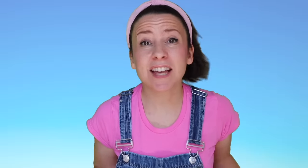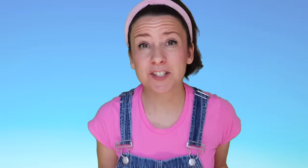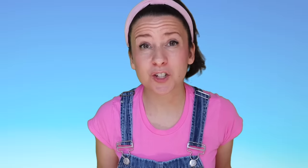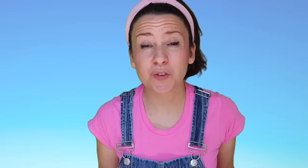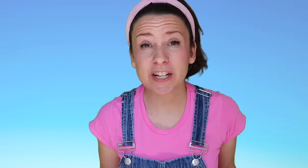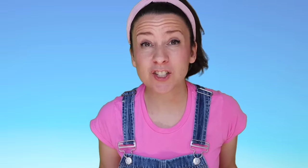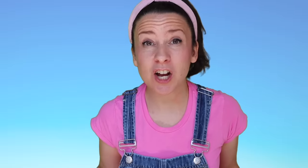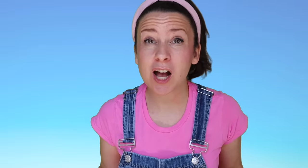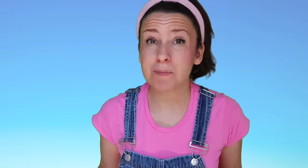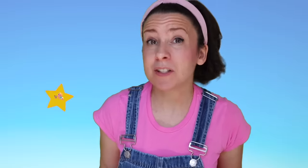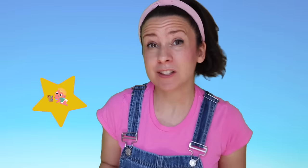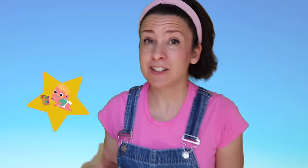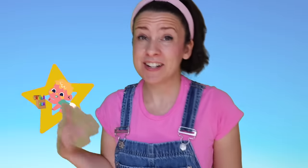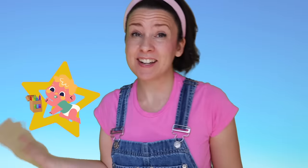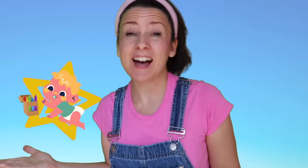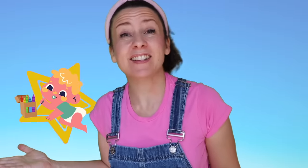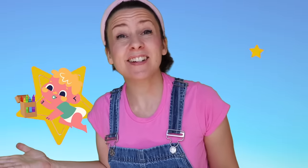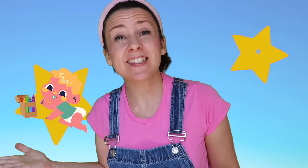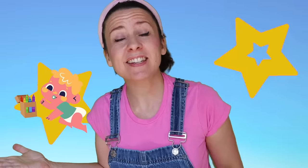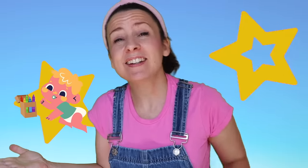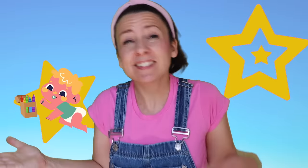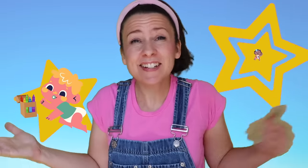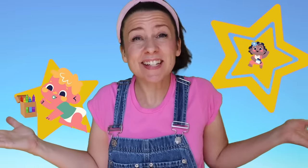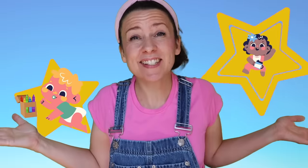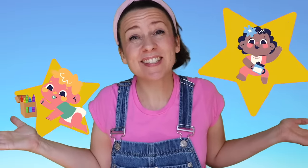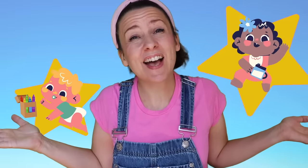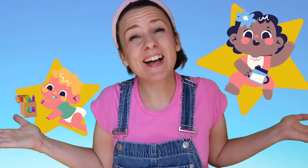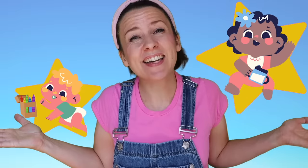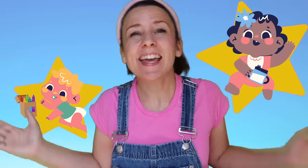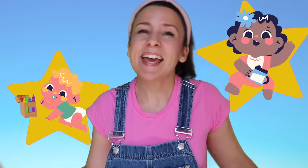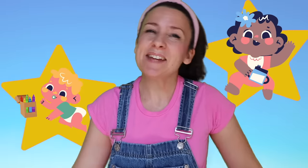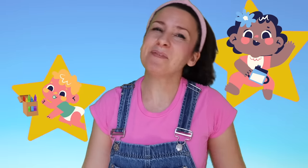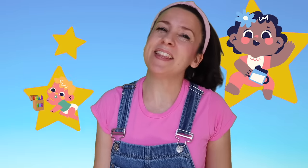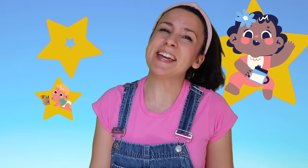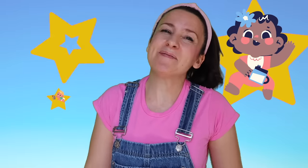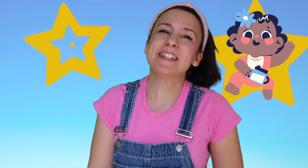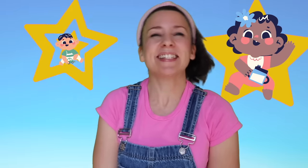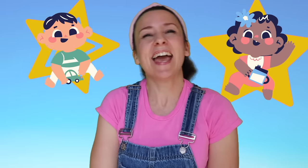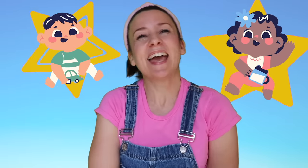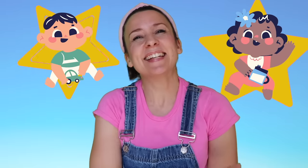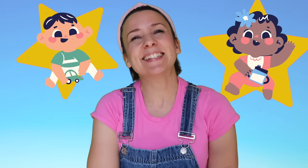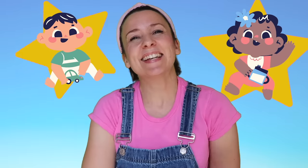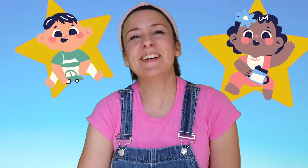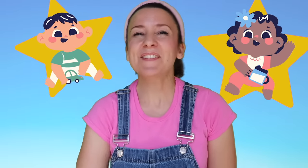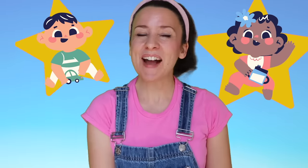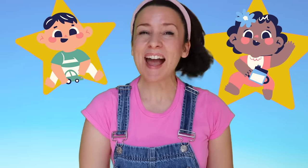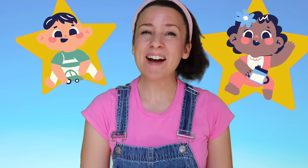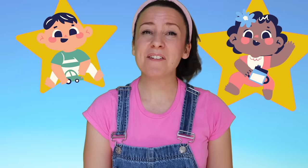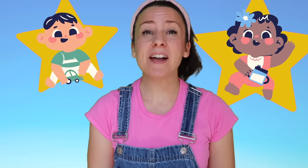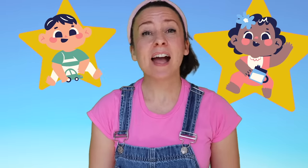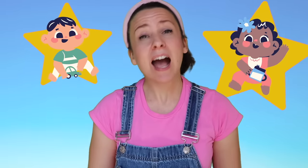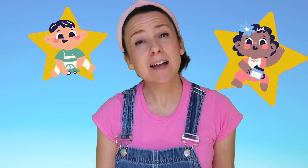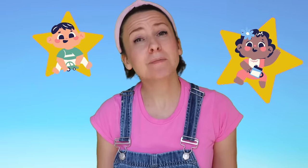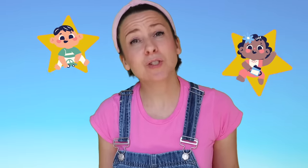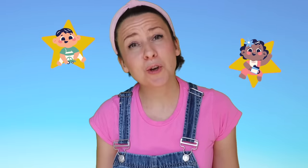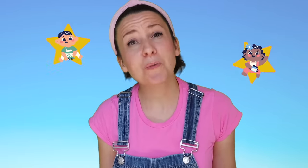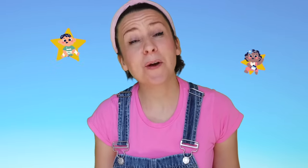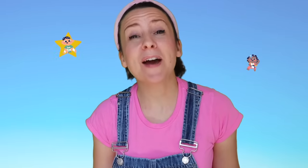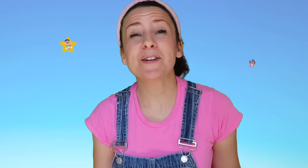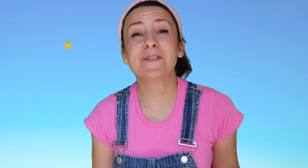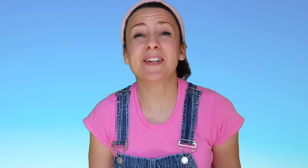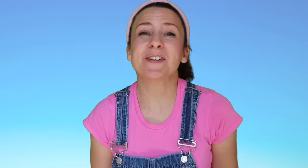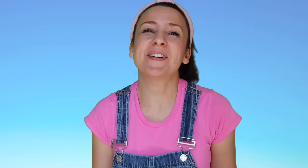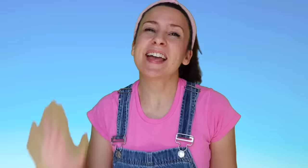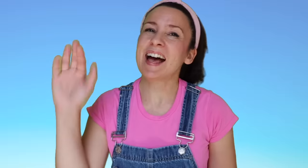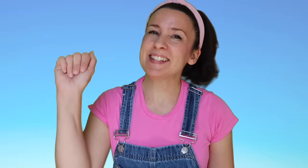Did such a great job learning colors, learning to talk, and playing pretend. Wow! I'm so